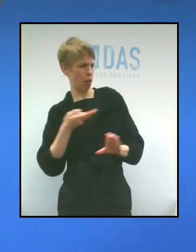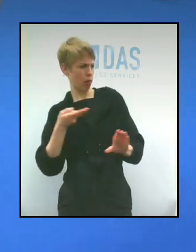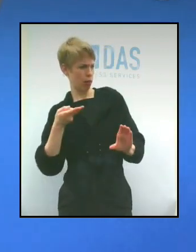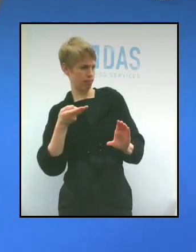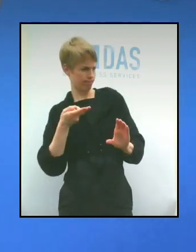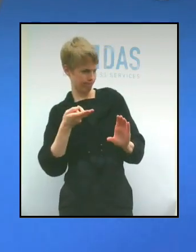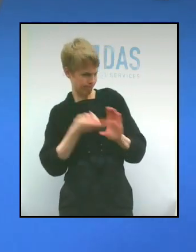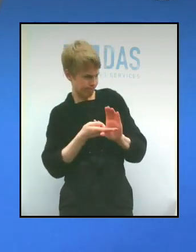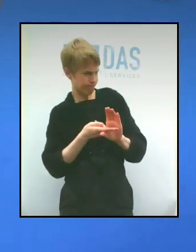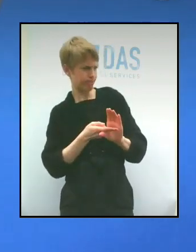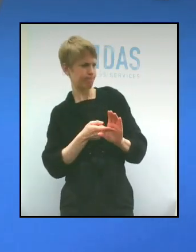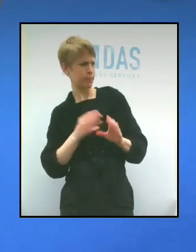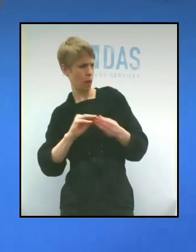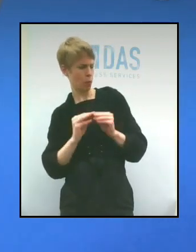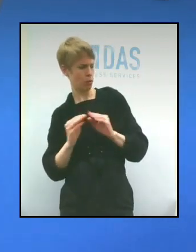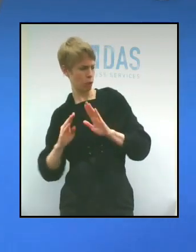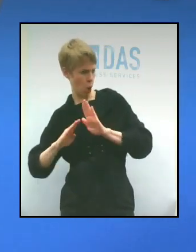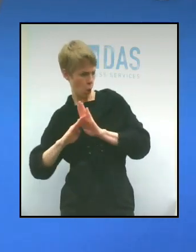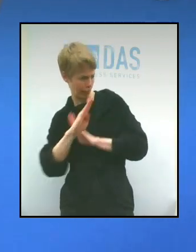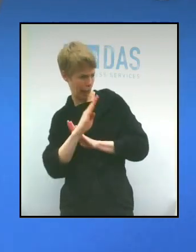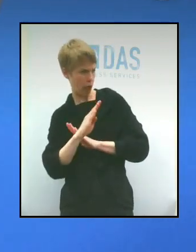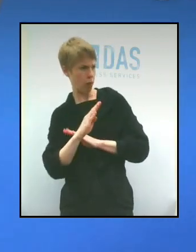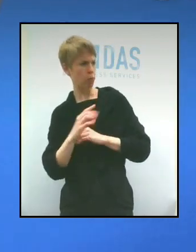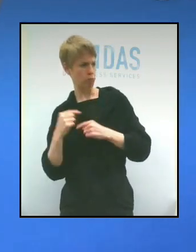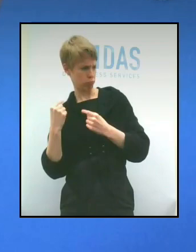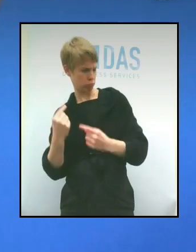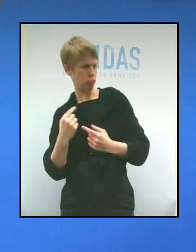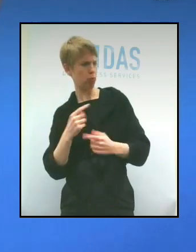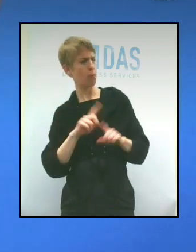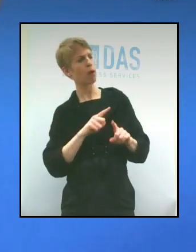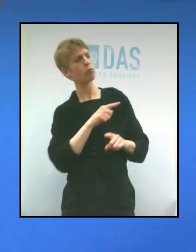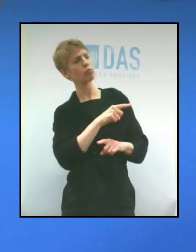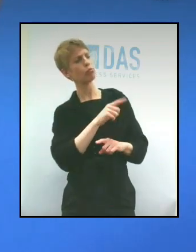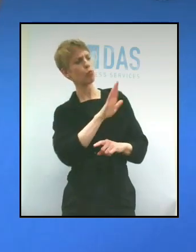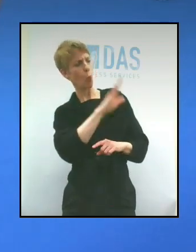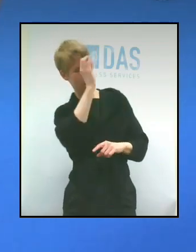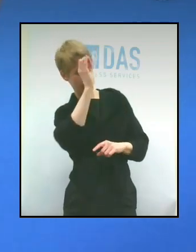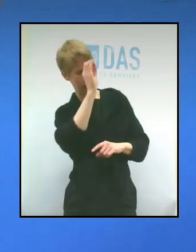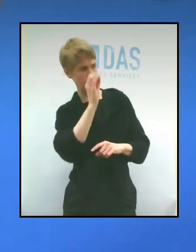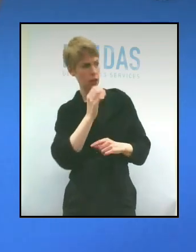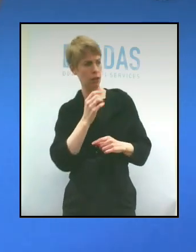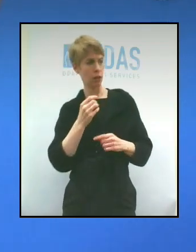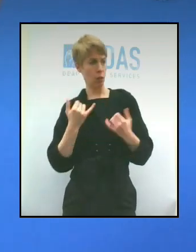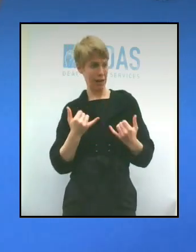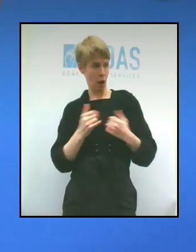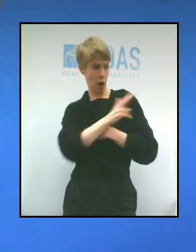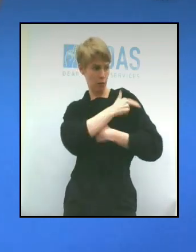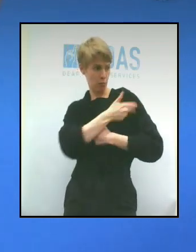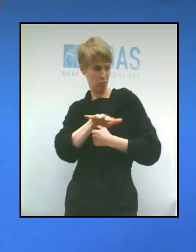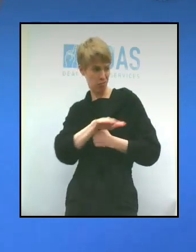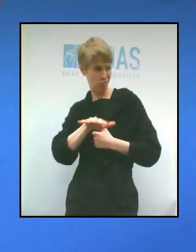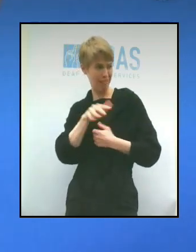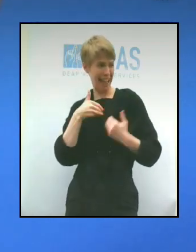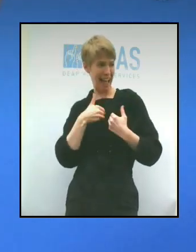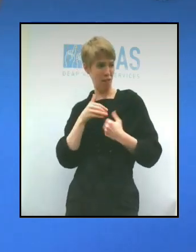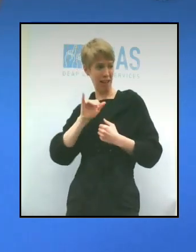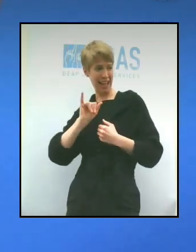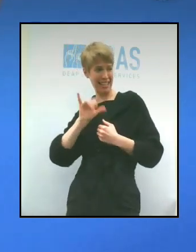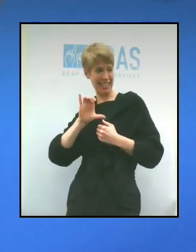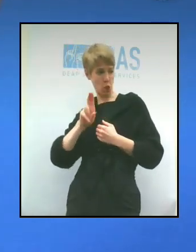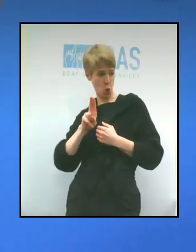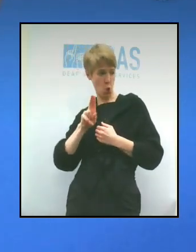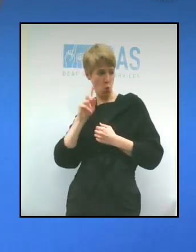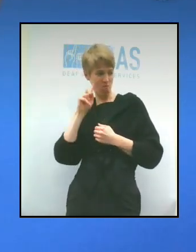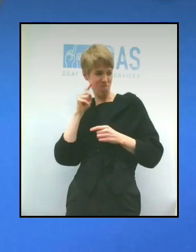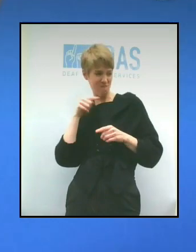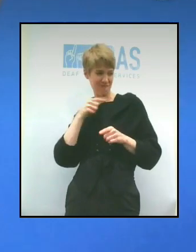or so, but do you have an opinion on if we have enough ICU beds to handle the uptick? Do you think